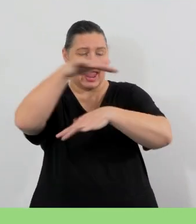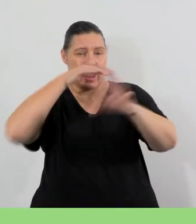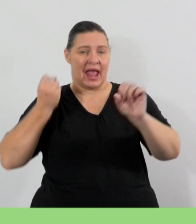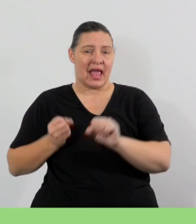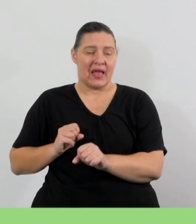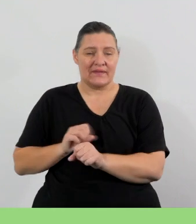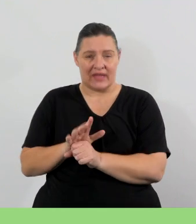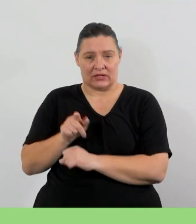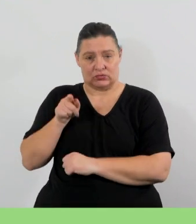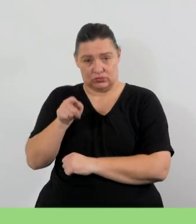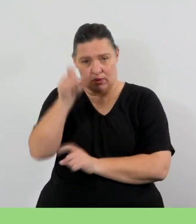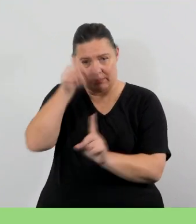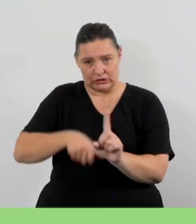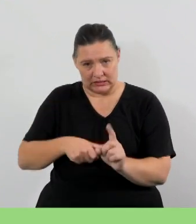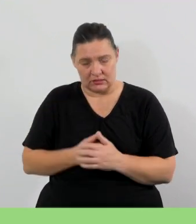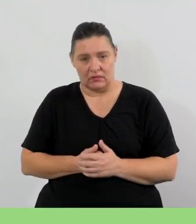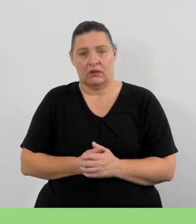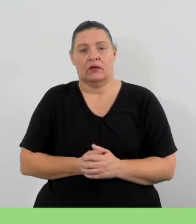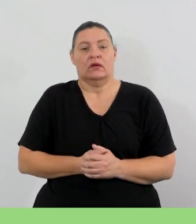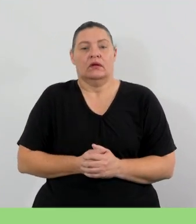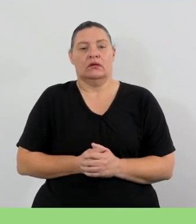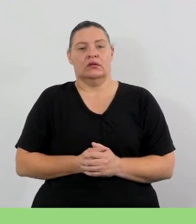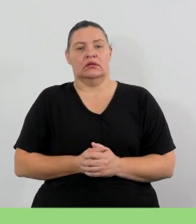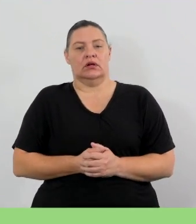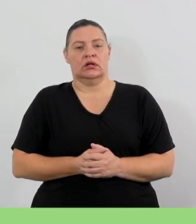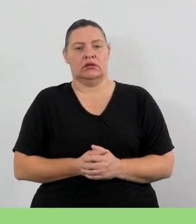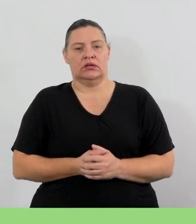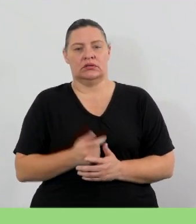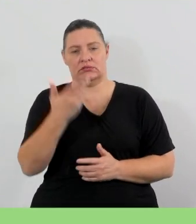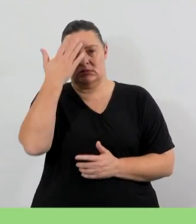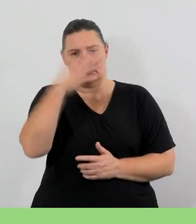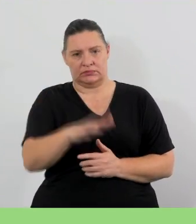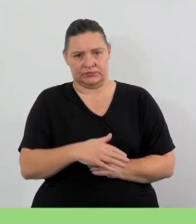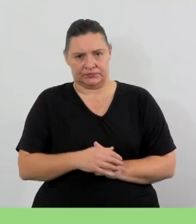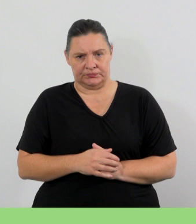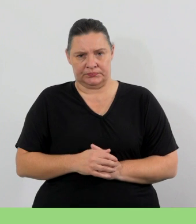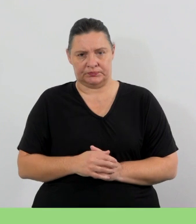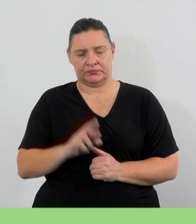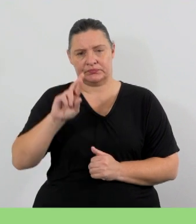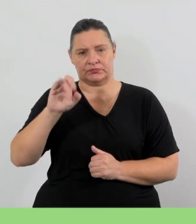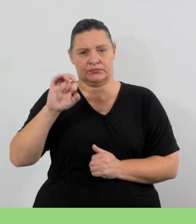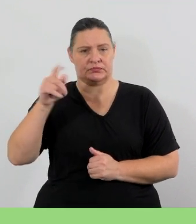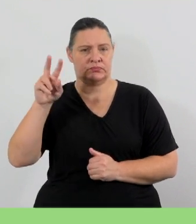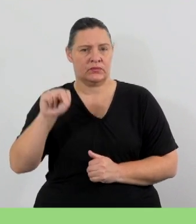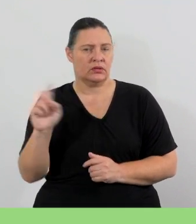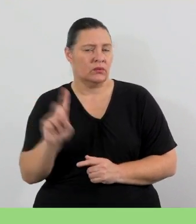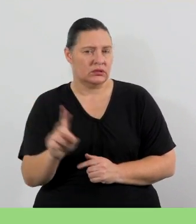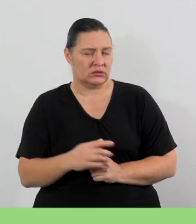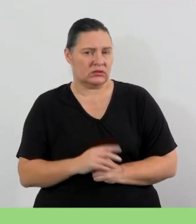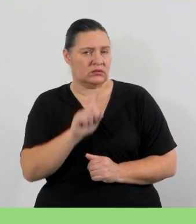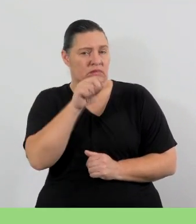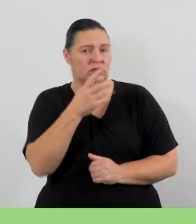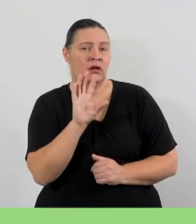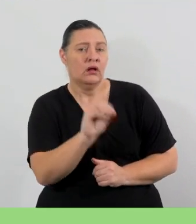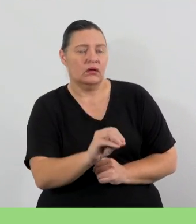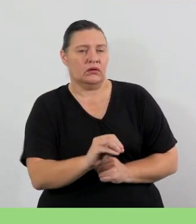air affect you as a person? So now you already know what respiration is. So now what the question